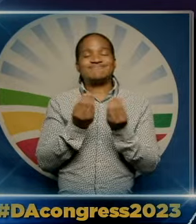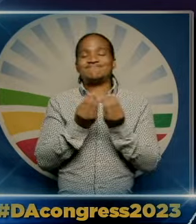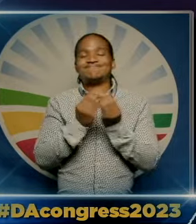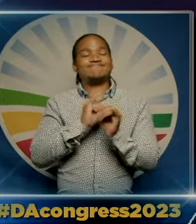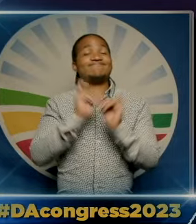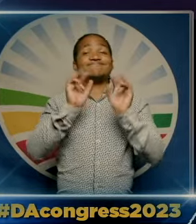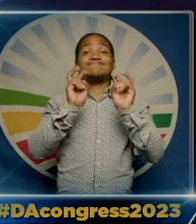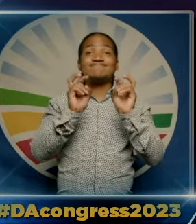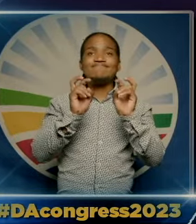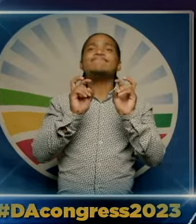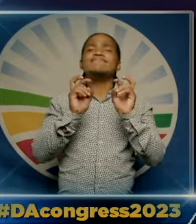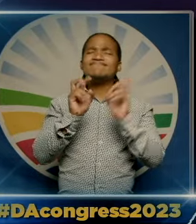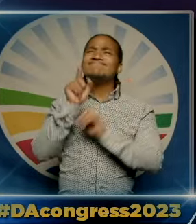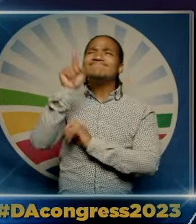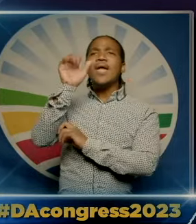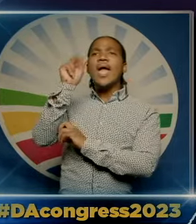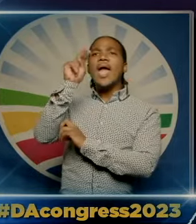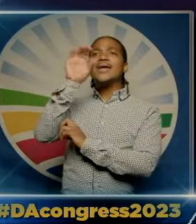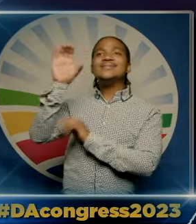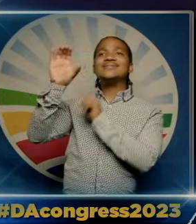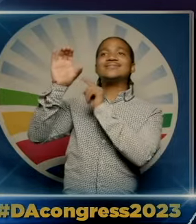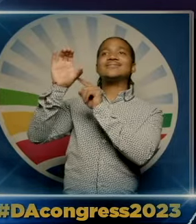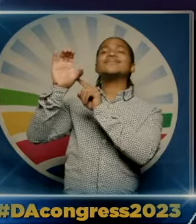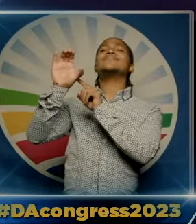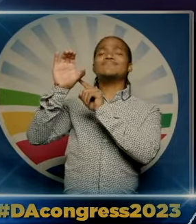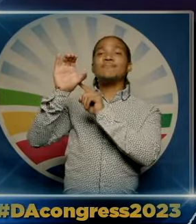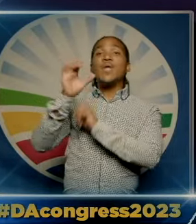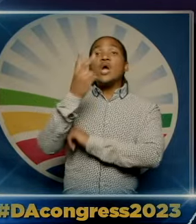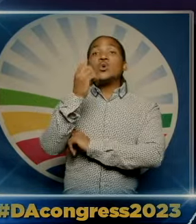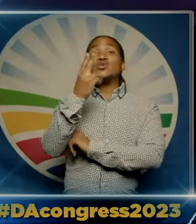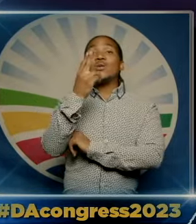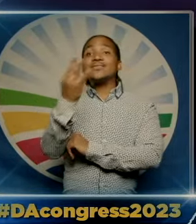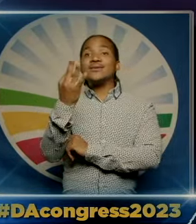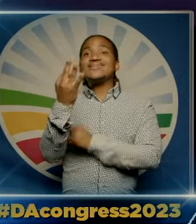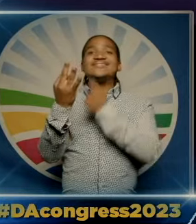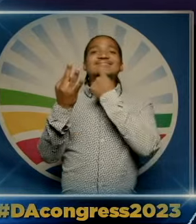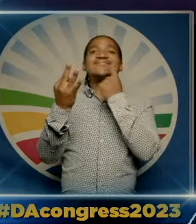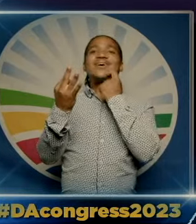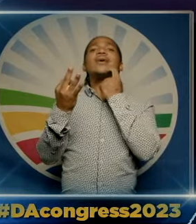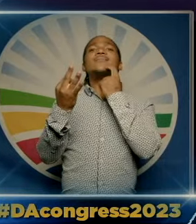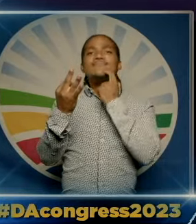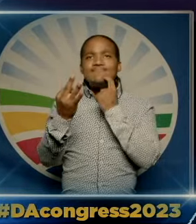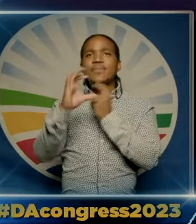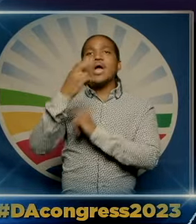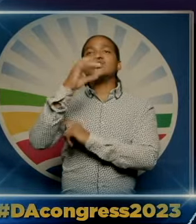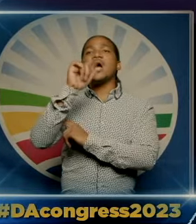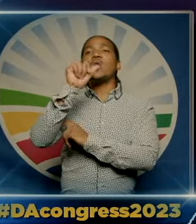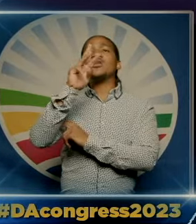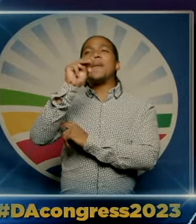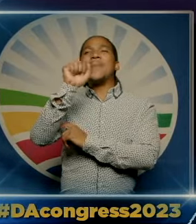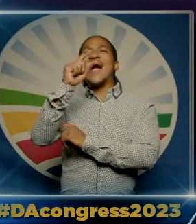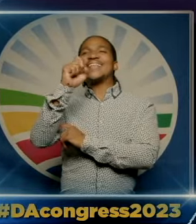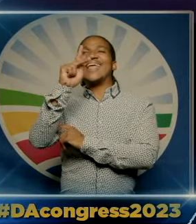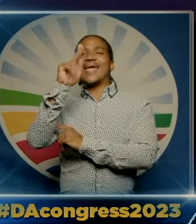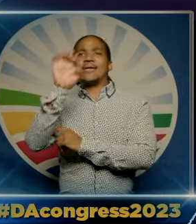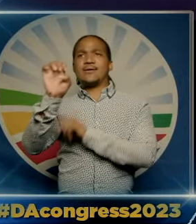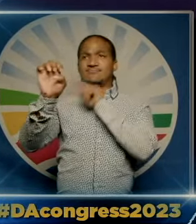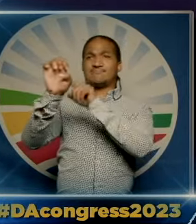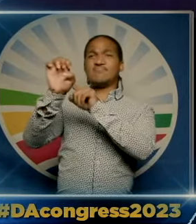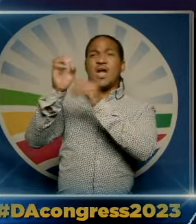Democrats, the ANC has dubbed 2023 as the year of Charlotte Maxeke. Charlotte Maxeke